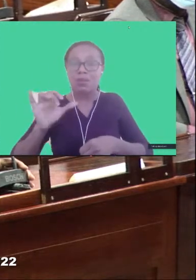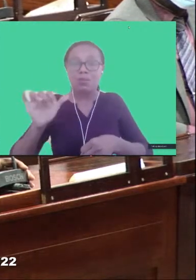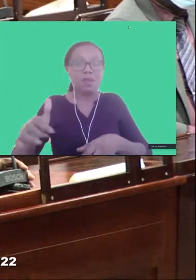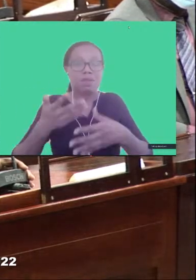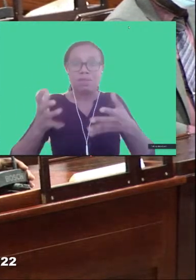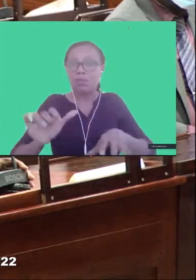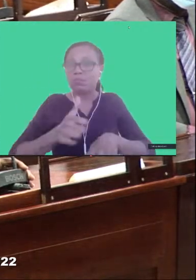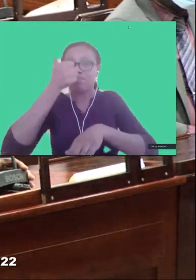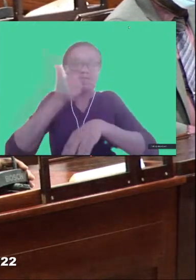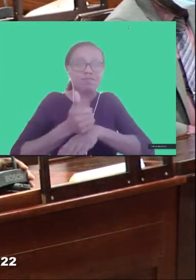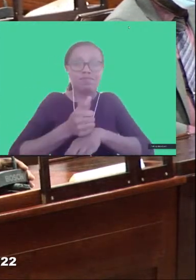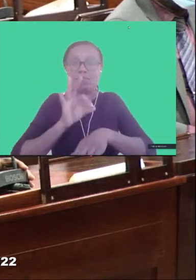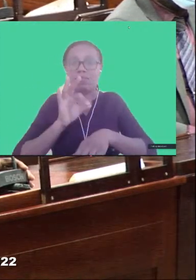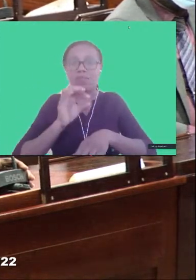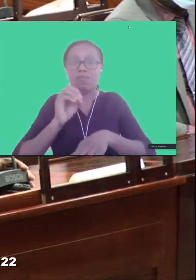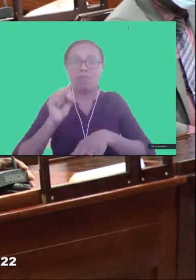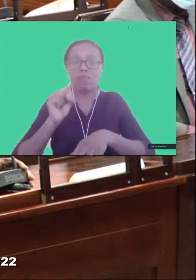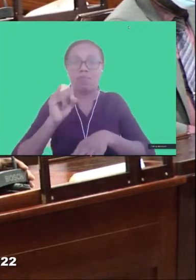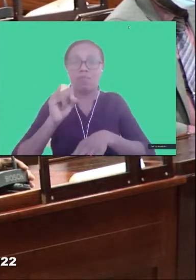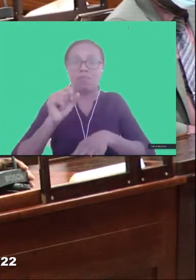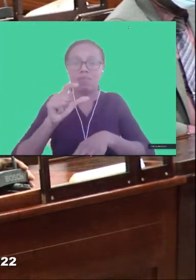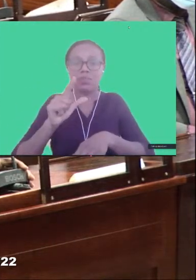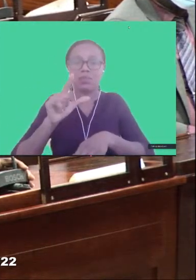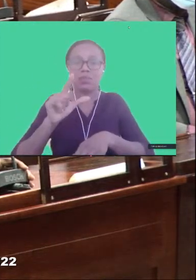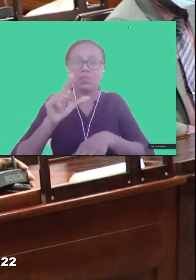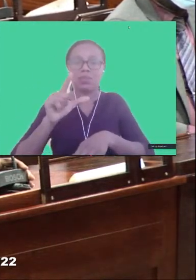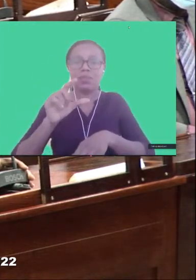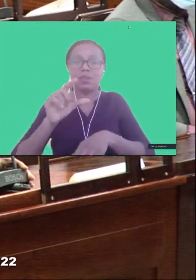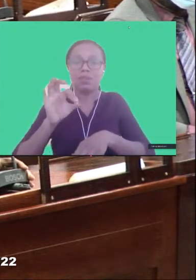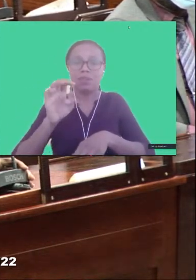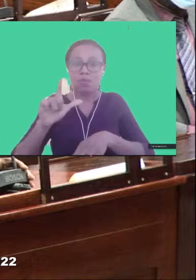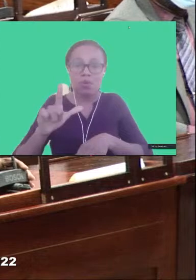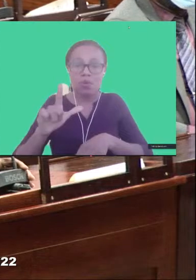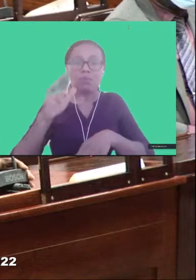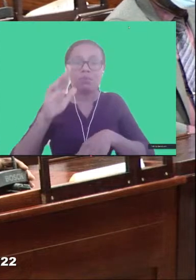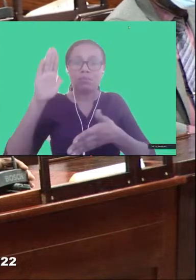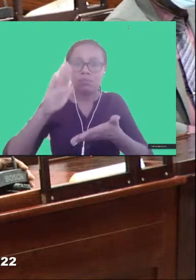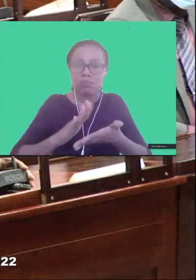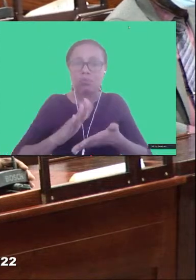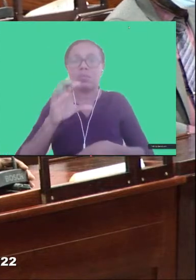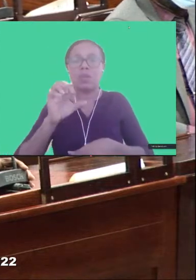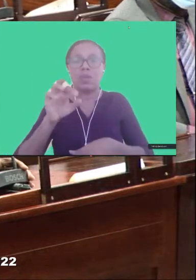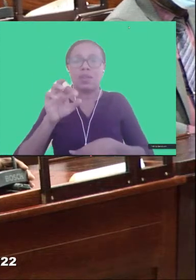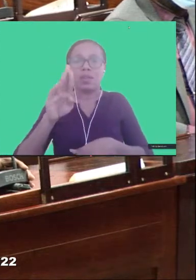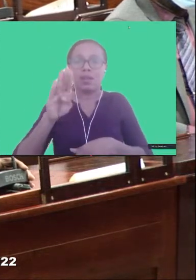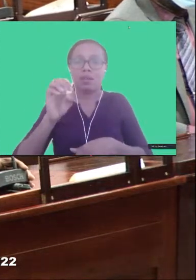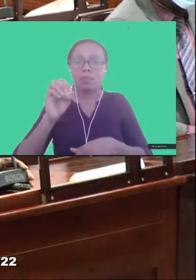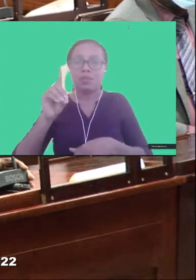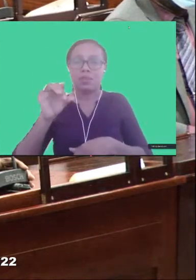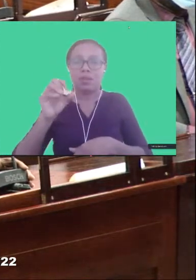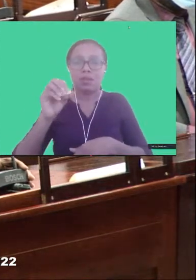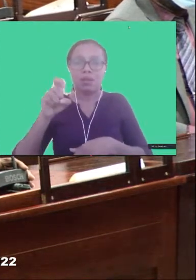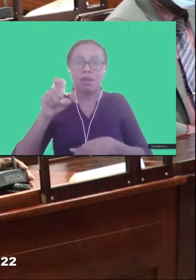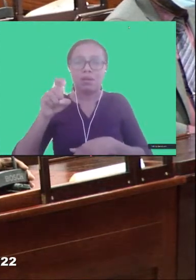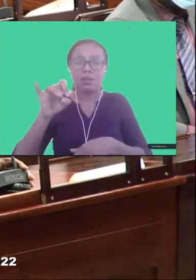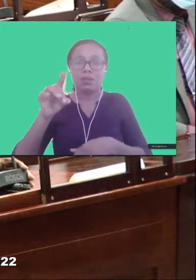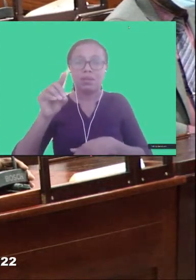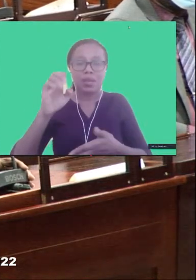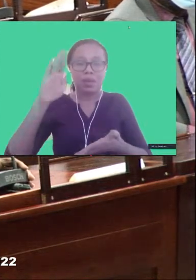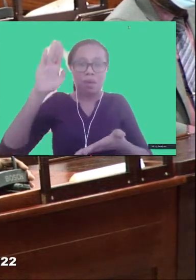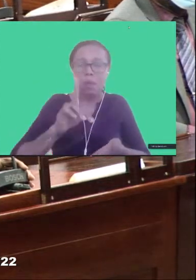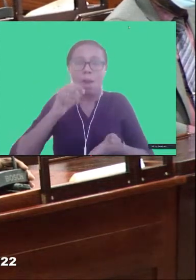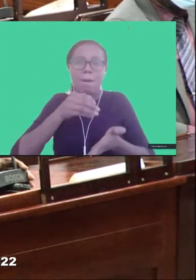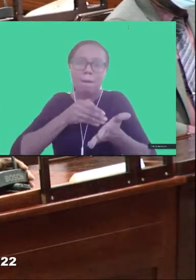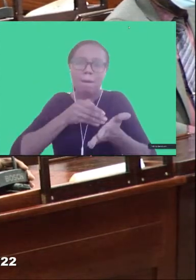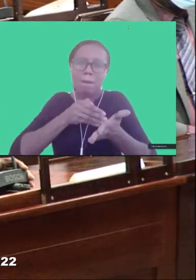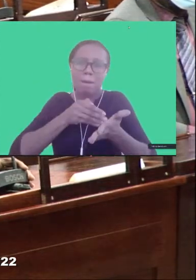by 1.5 billion tons. And based on the fact that the world produces about 50 billion tons or so a year, it may